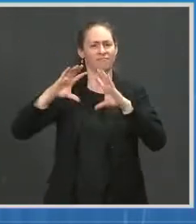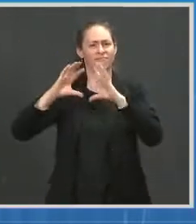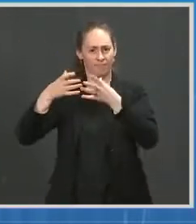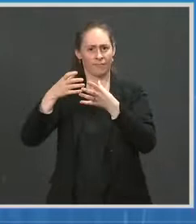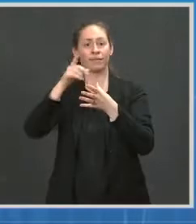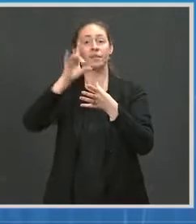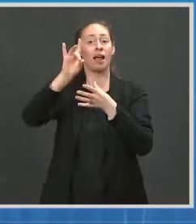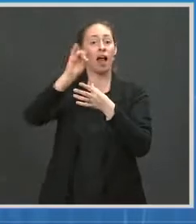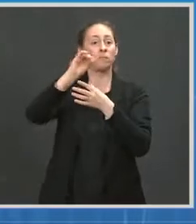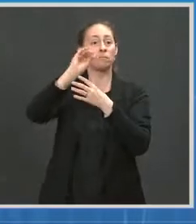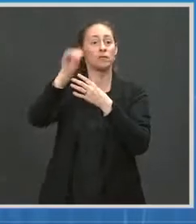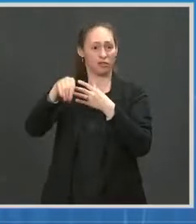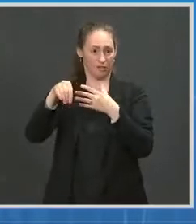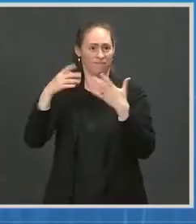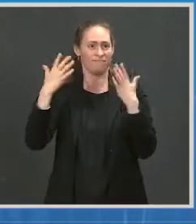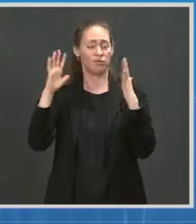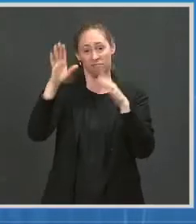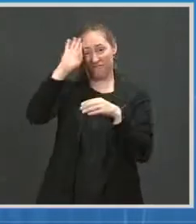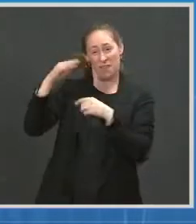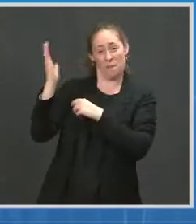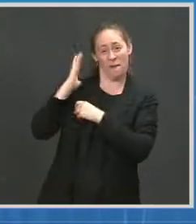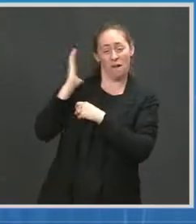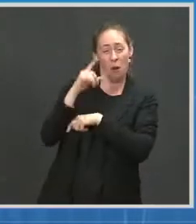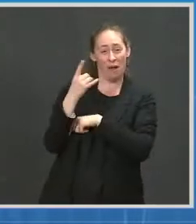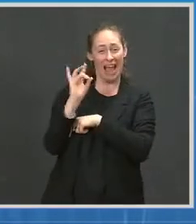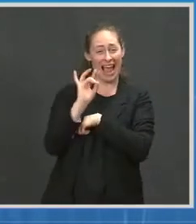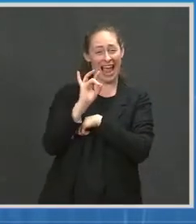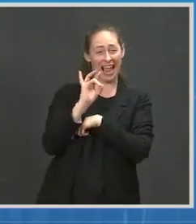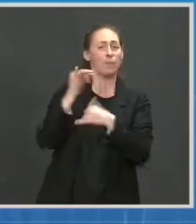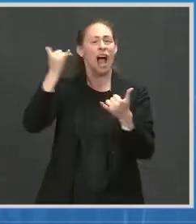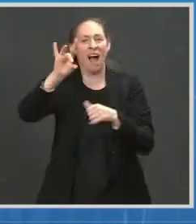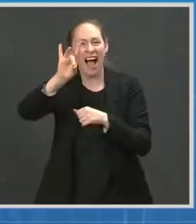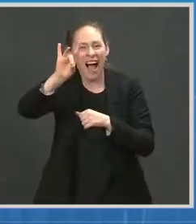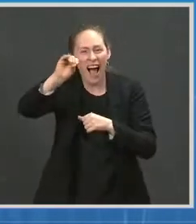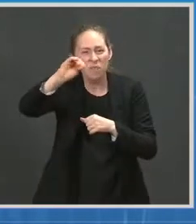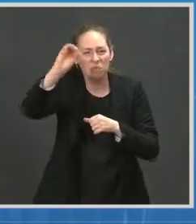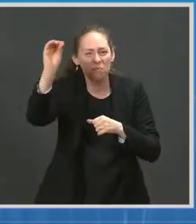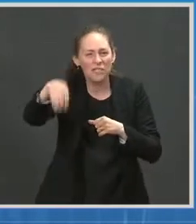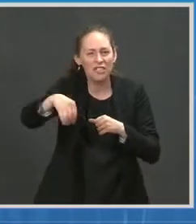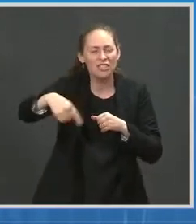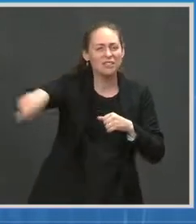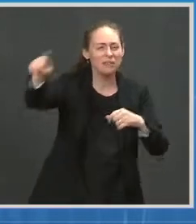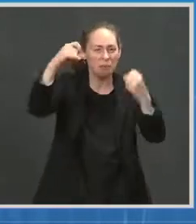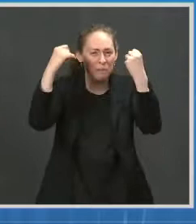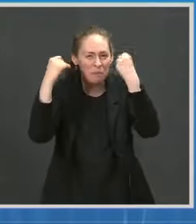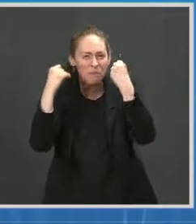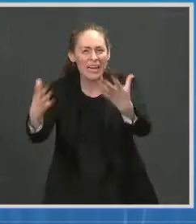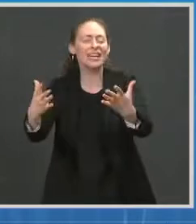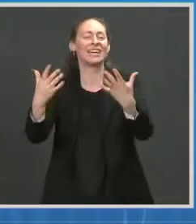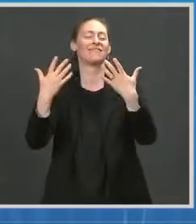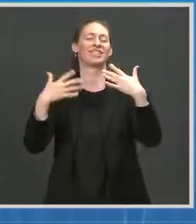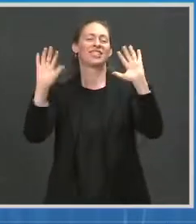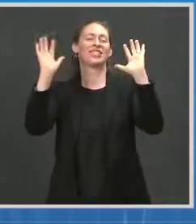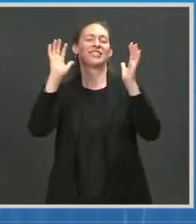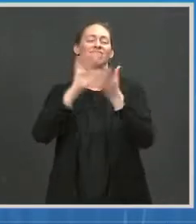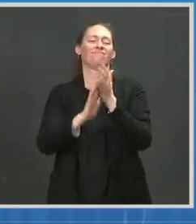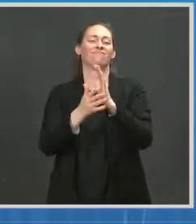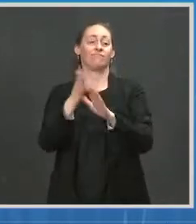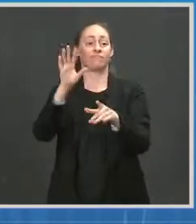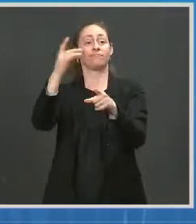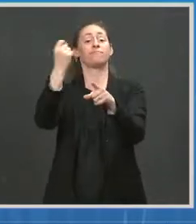8%. And now 50% of adults in the US have had at least one shot, up from